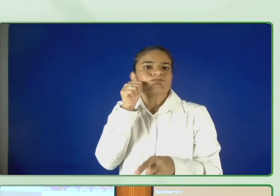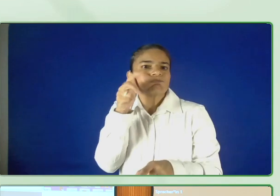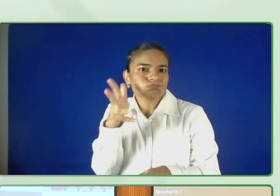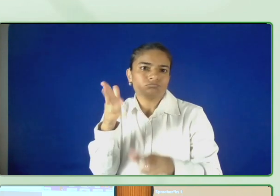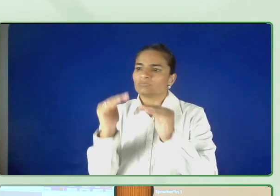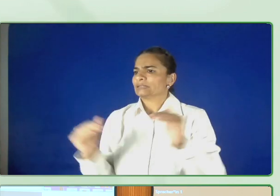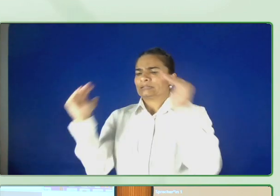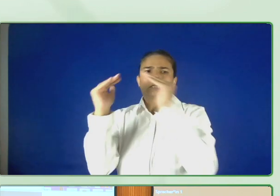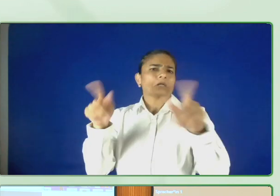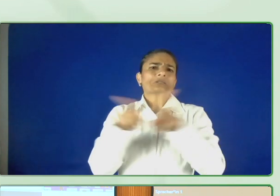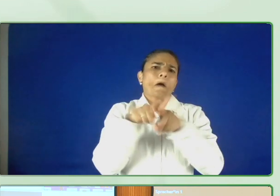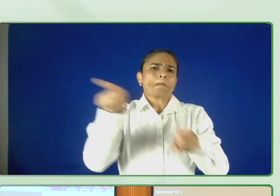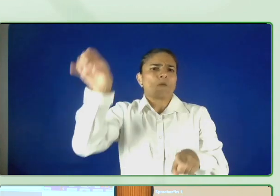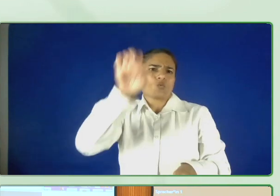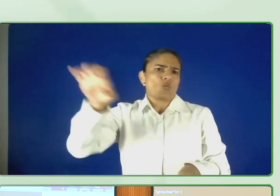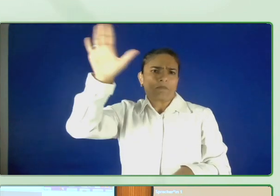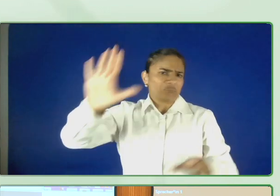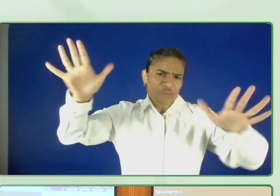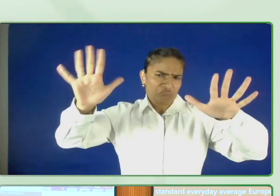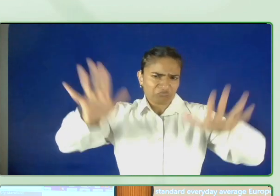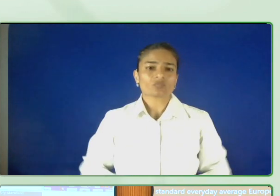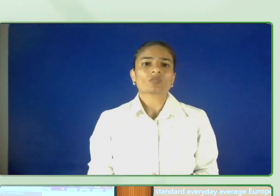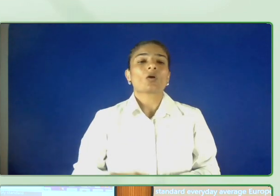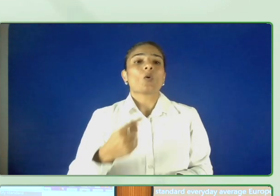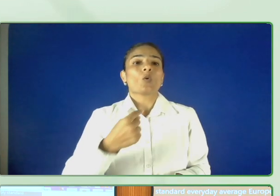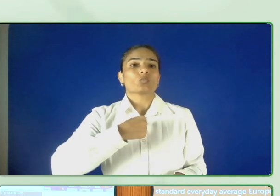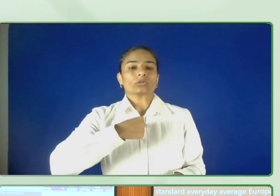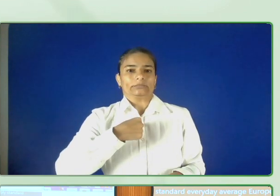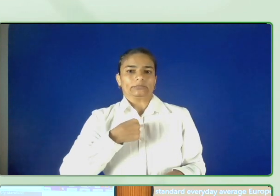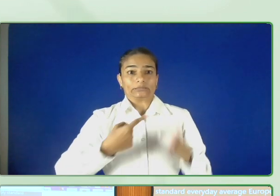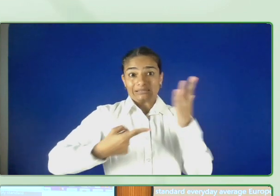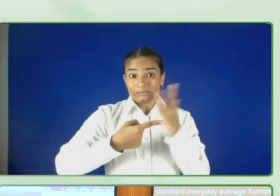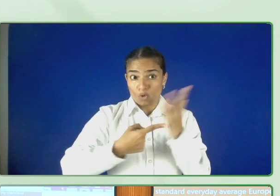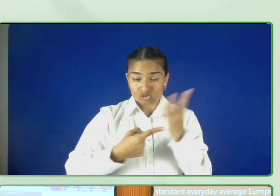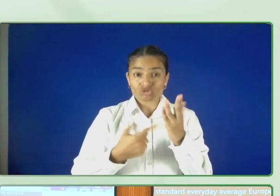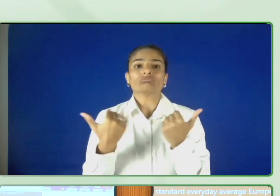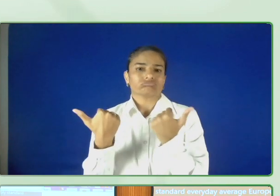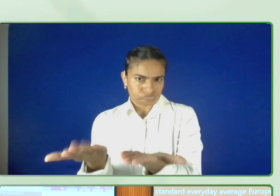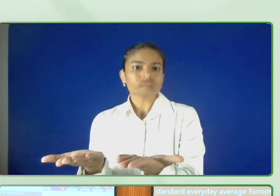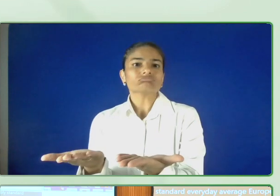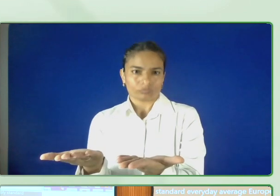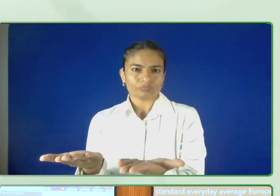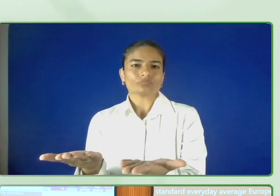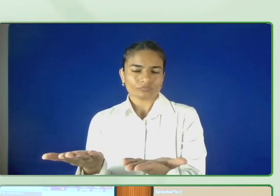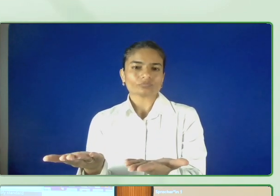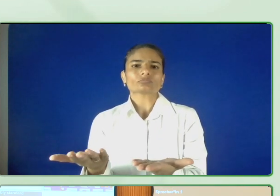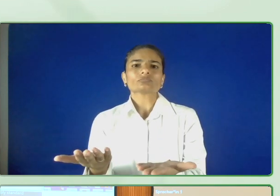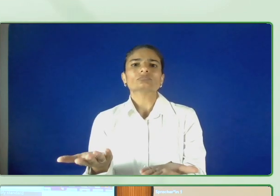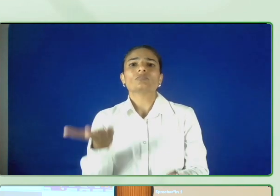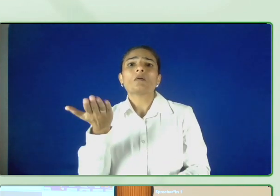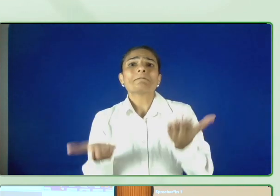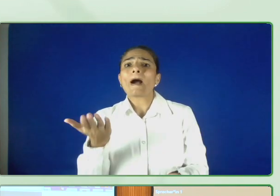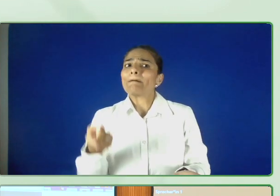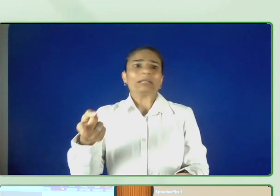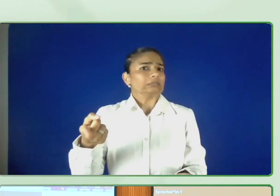We provide technology often in times that maybe they can't afford technology themselves. We